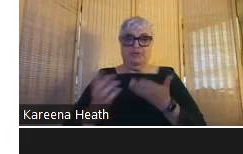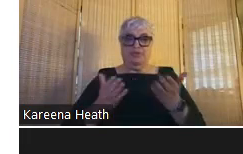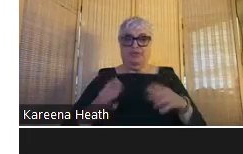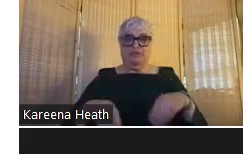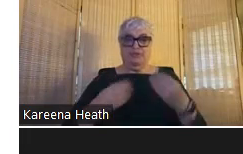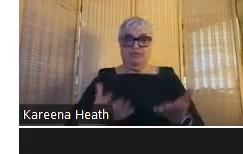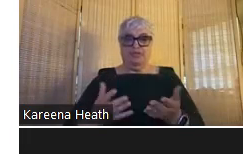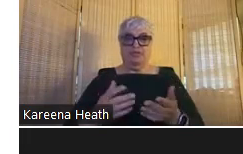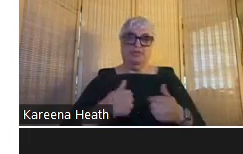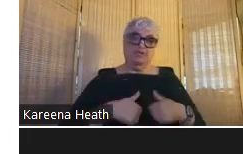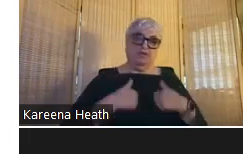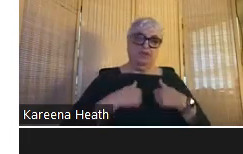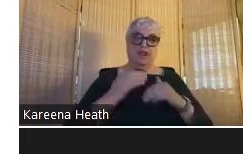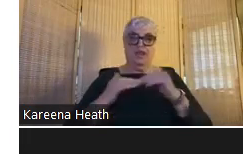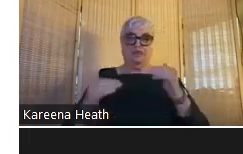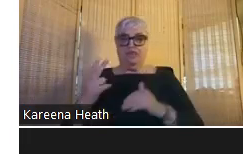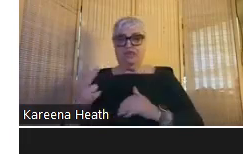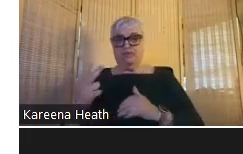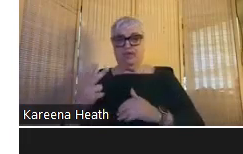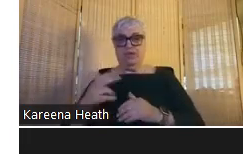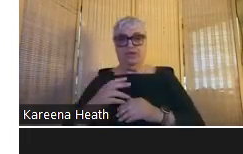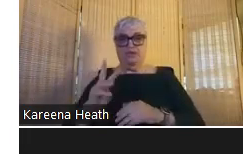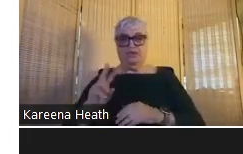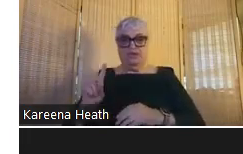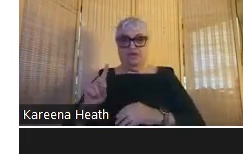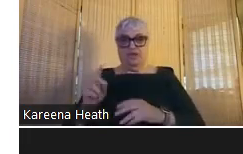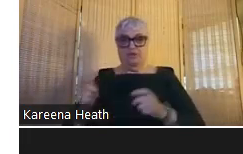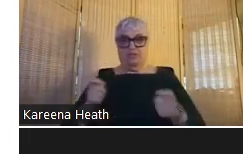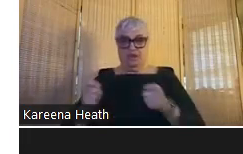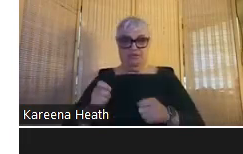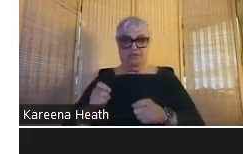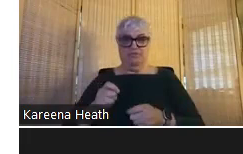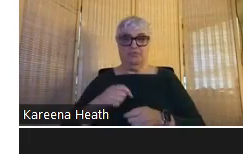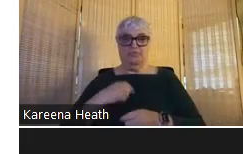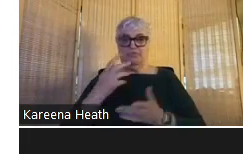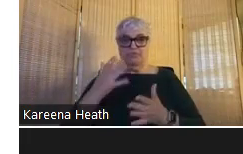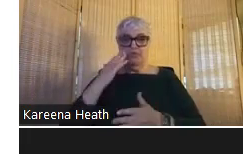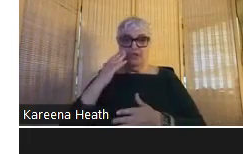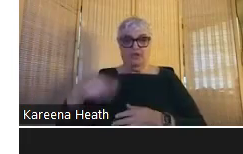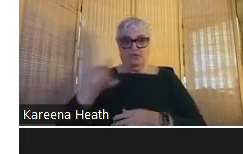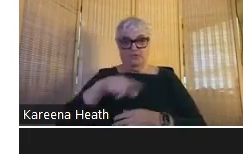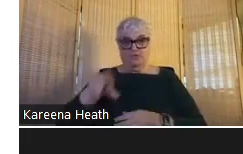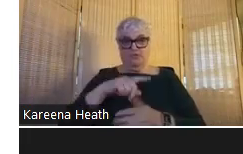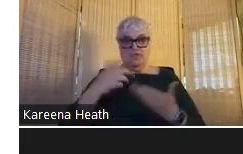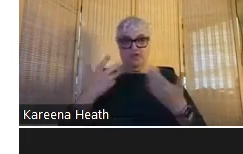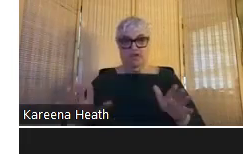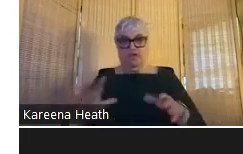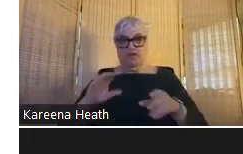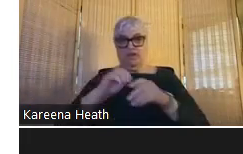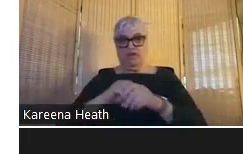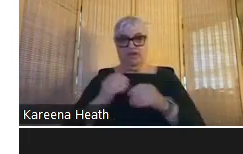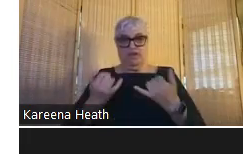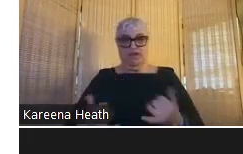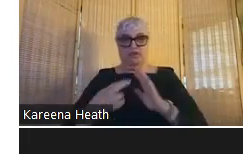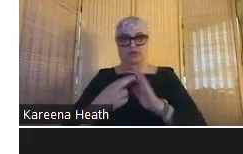both residential and level 3 withdrawal management. This list probably looks familiar. Most of this is already in current rule, and I